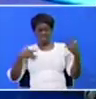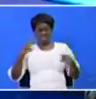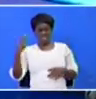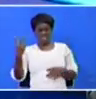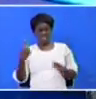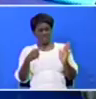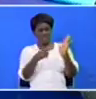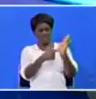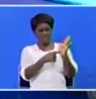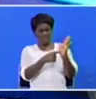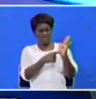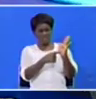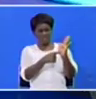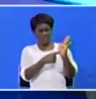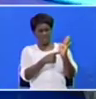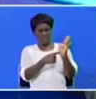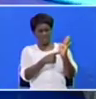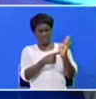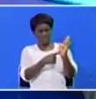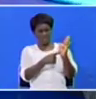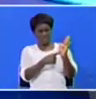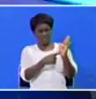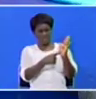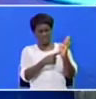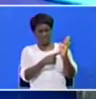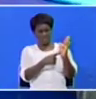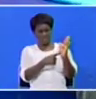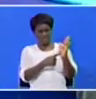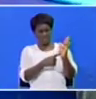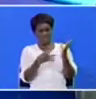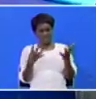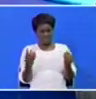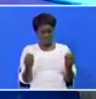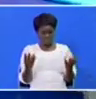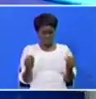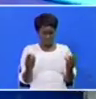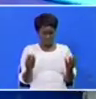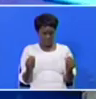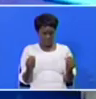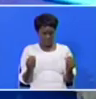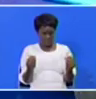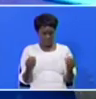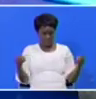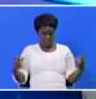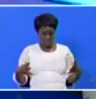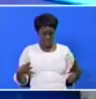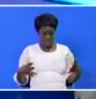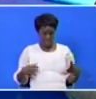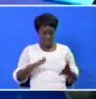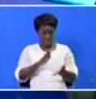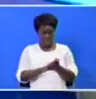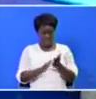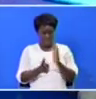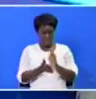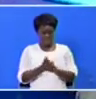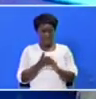point is... So what is wrong with that thing being done under supervision? The very second point, and which is very simple. And it needs to be clear. There's nothing like wanting